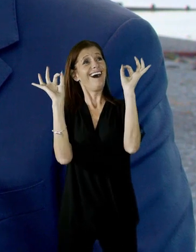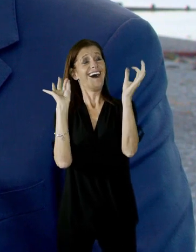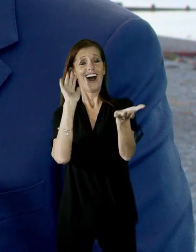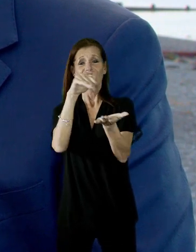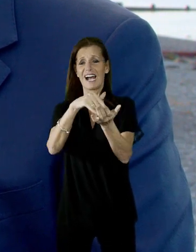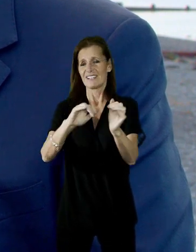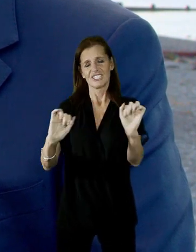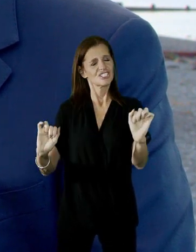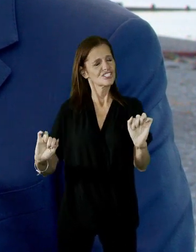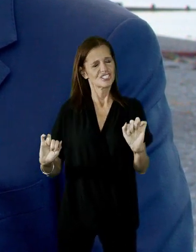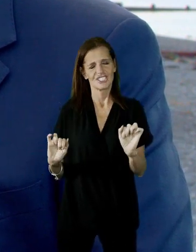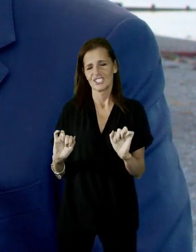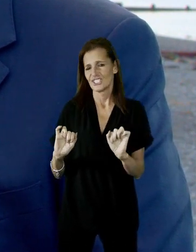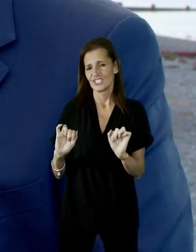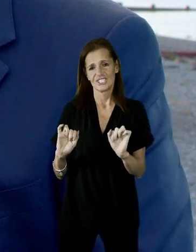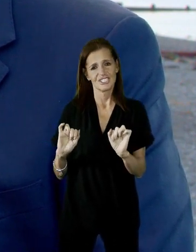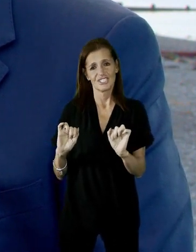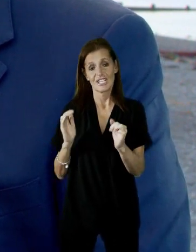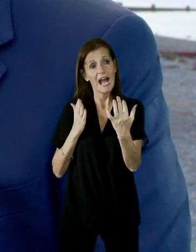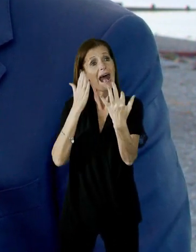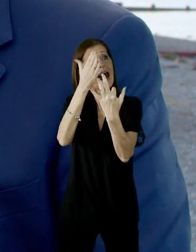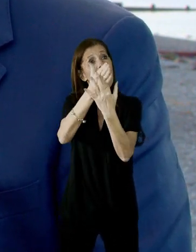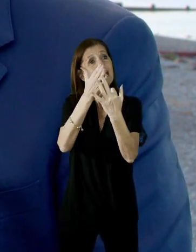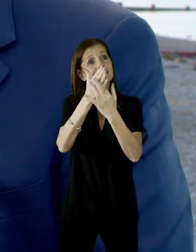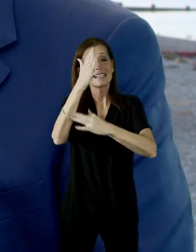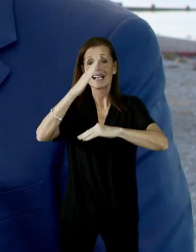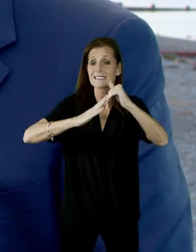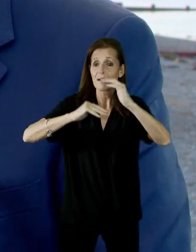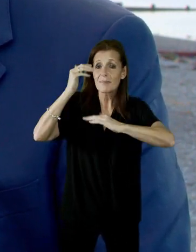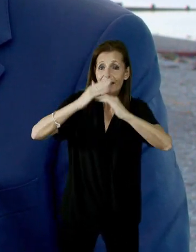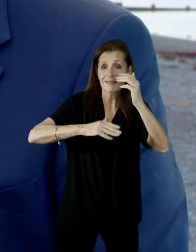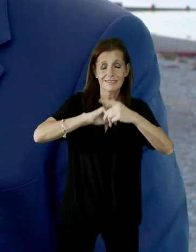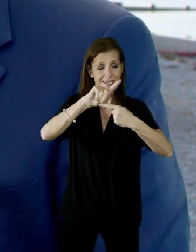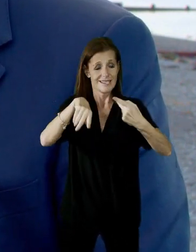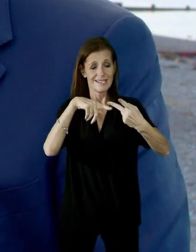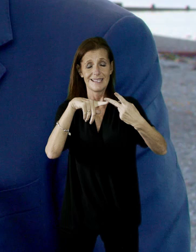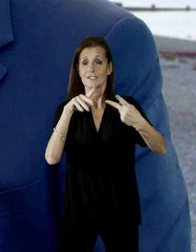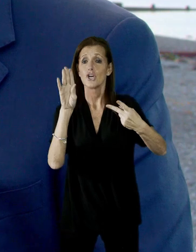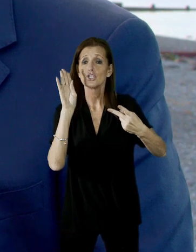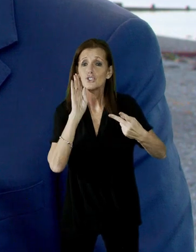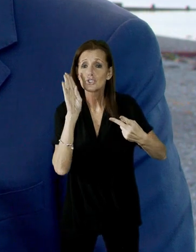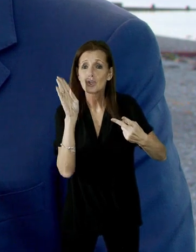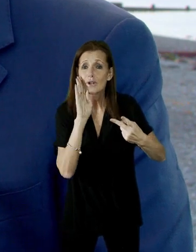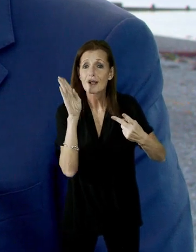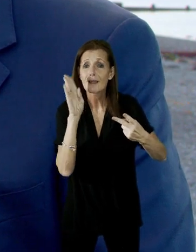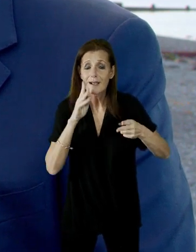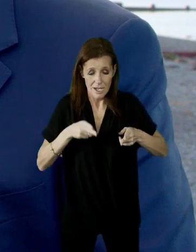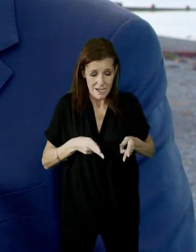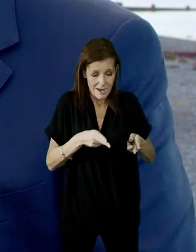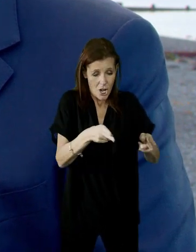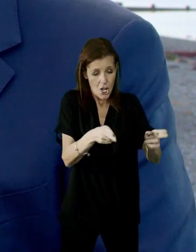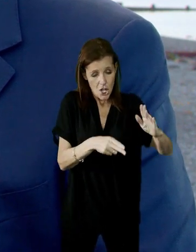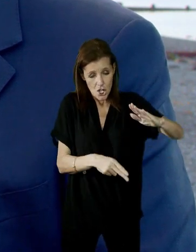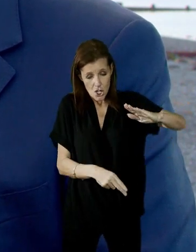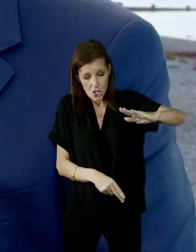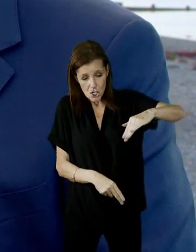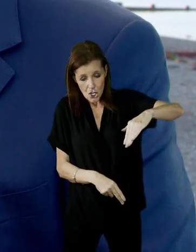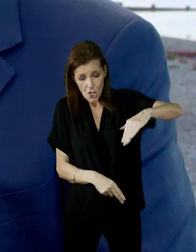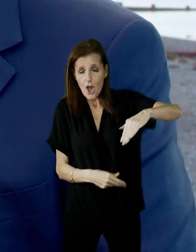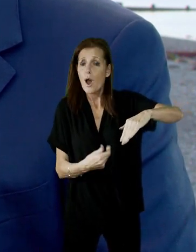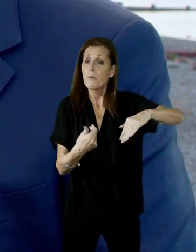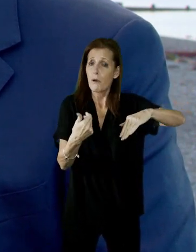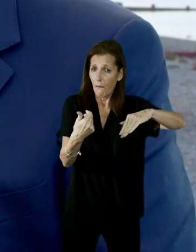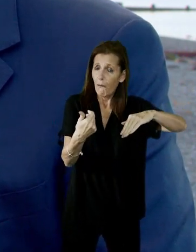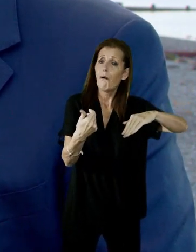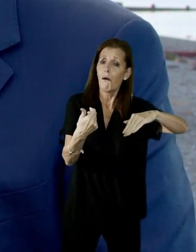physical access into buildings, accessible toilets and drop curbs have all played a huge part in making the UK